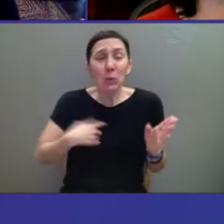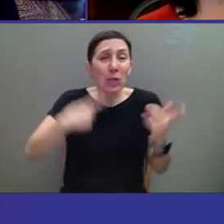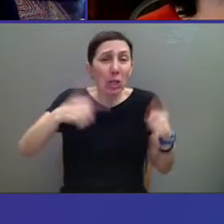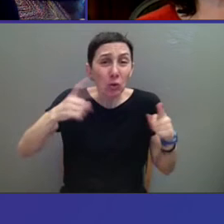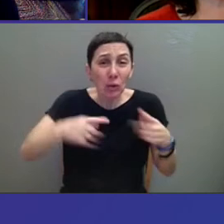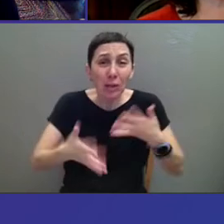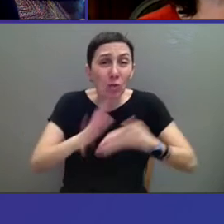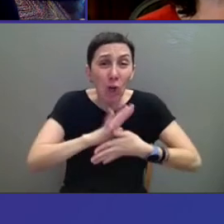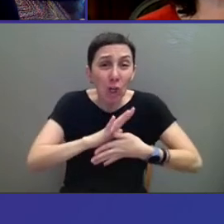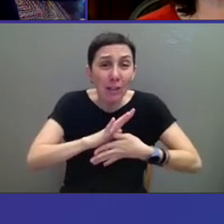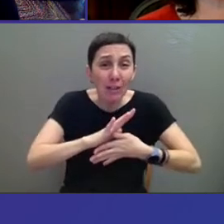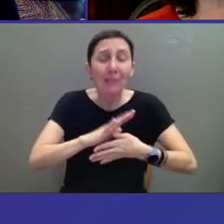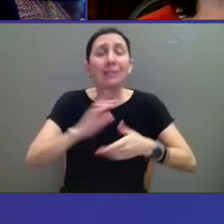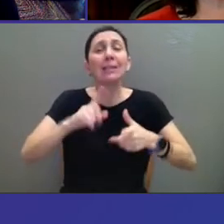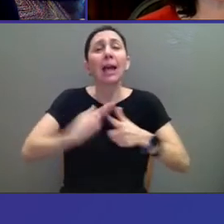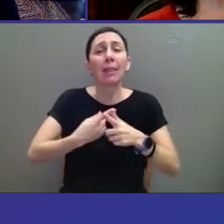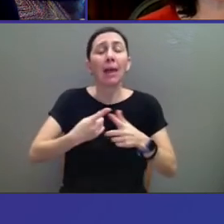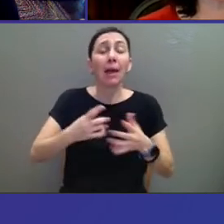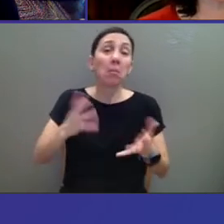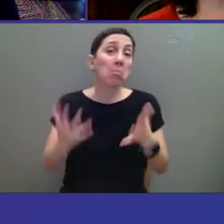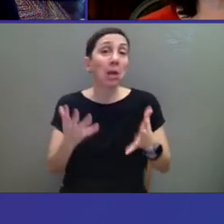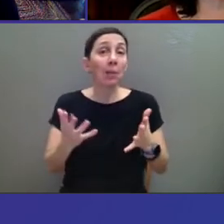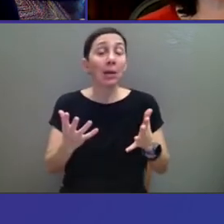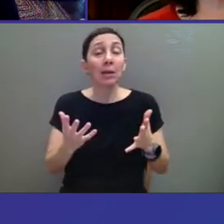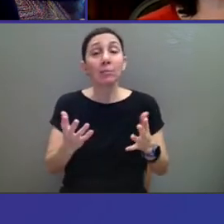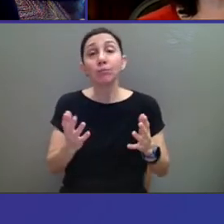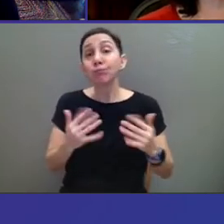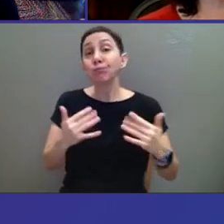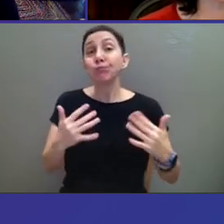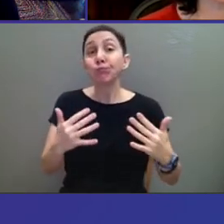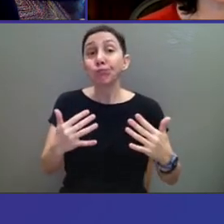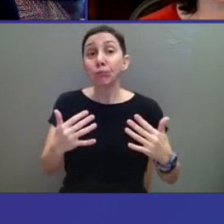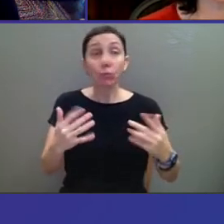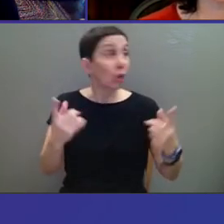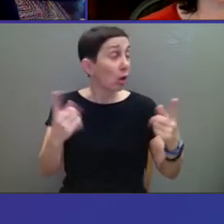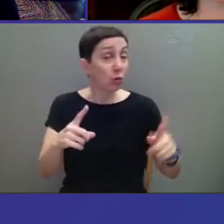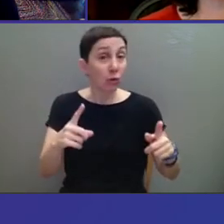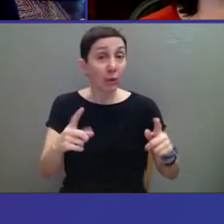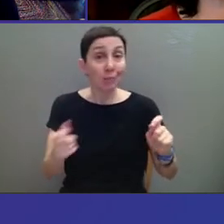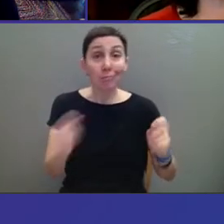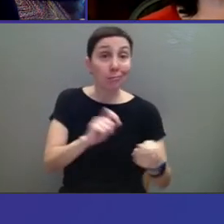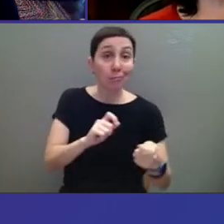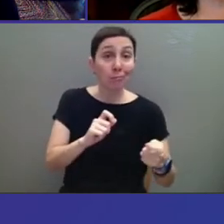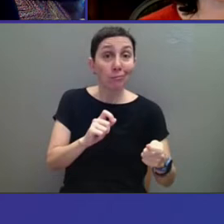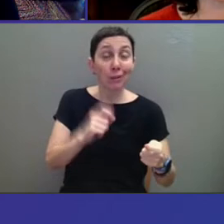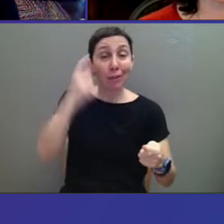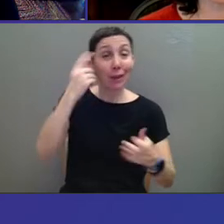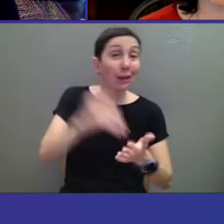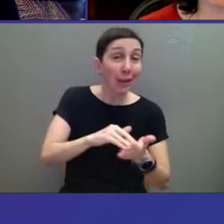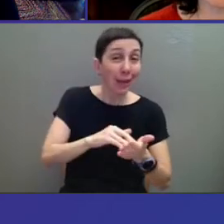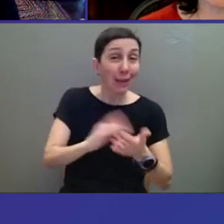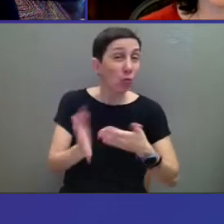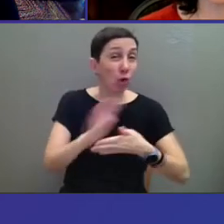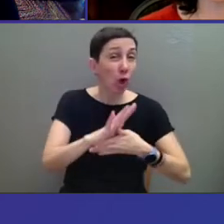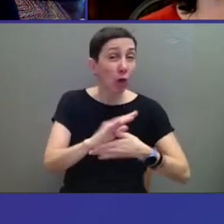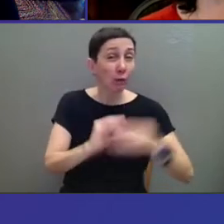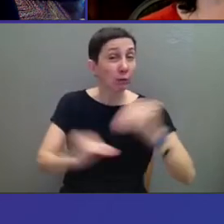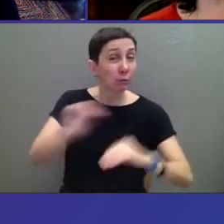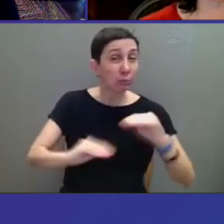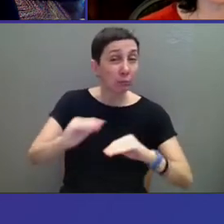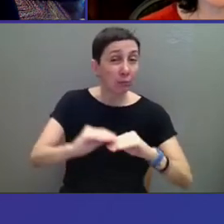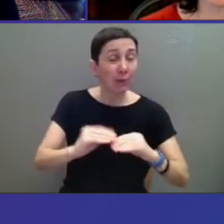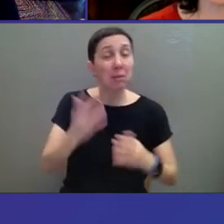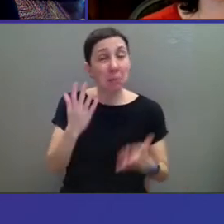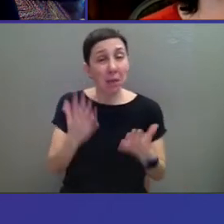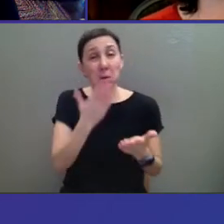could keep going, and maybe at another point where we all agreed, reconsider. I think that would be a good use of a chunk